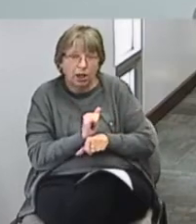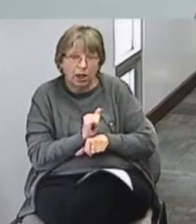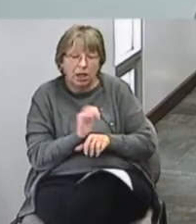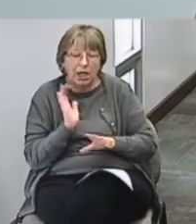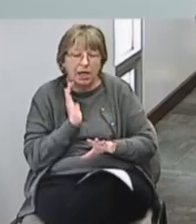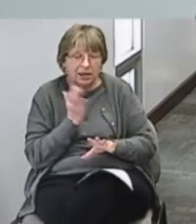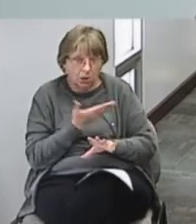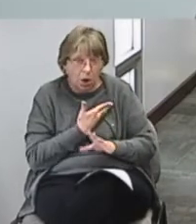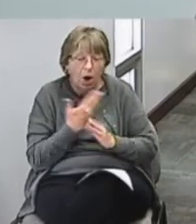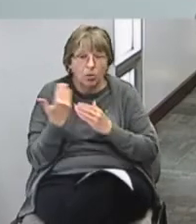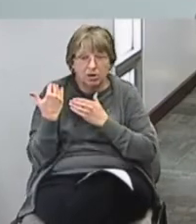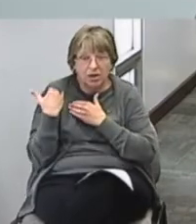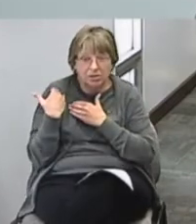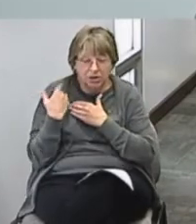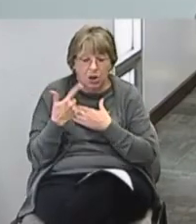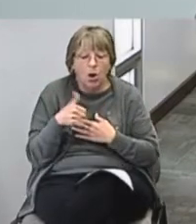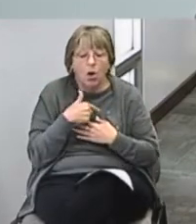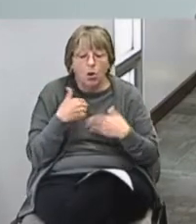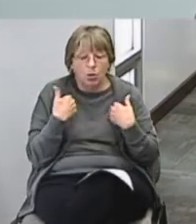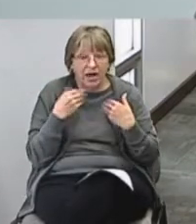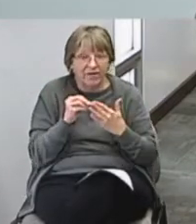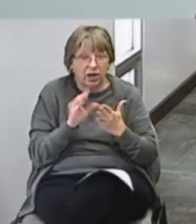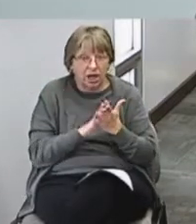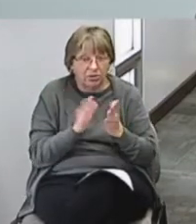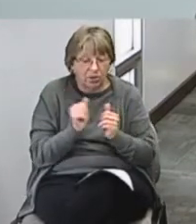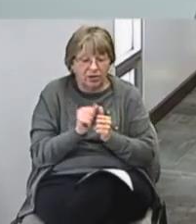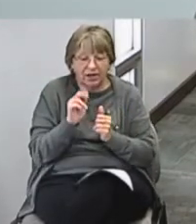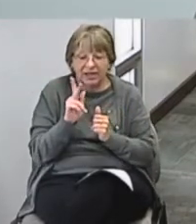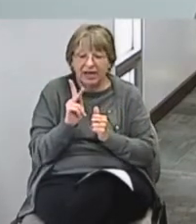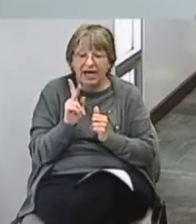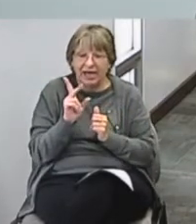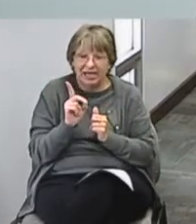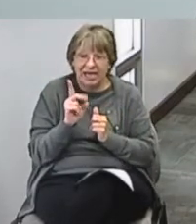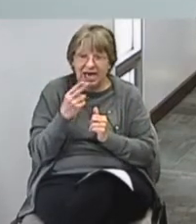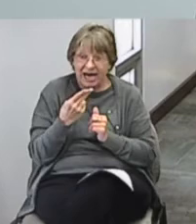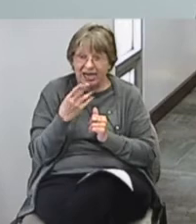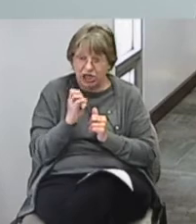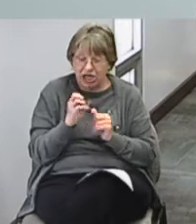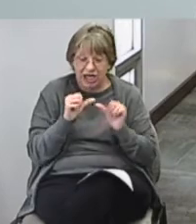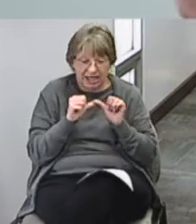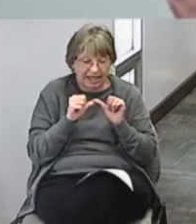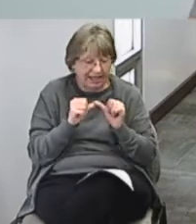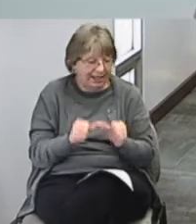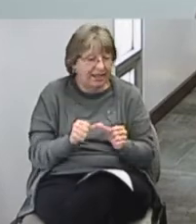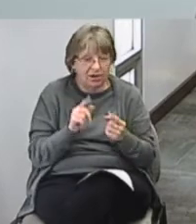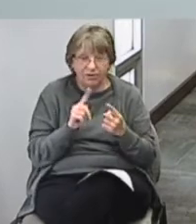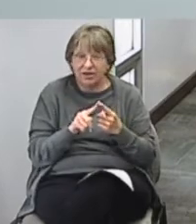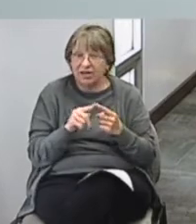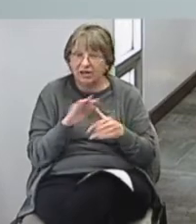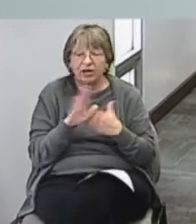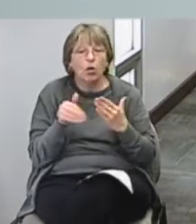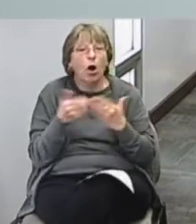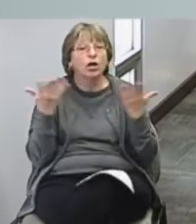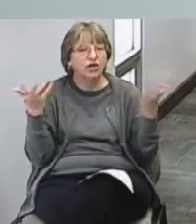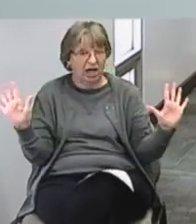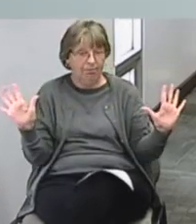our responsibility. We have a contract with KDHE that continues until it's all Until it's wrapped up. done,